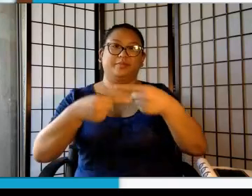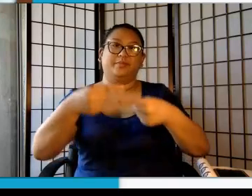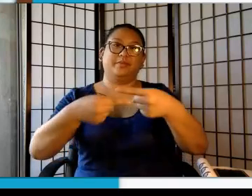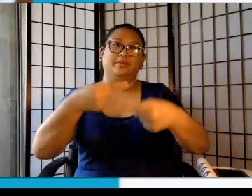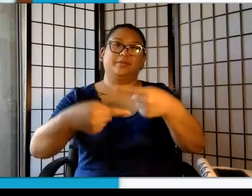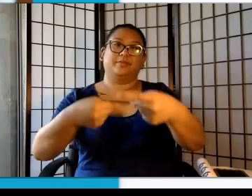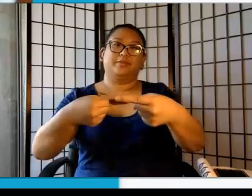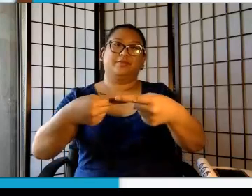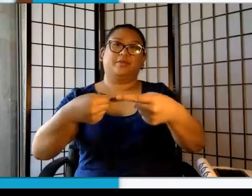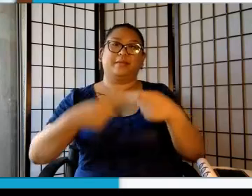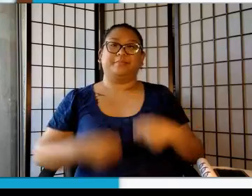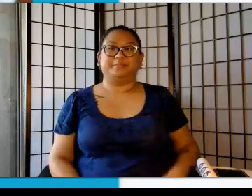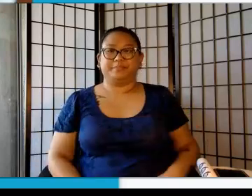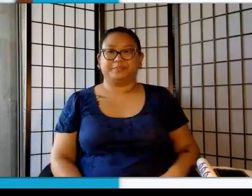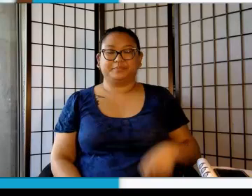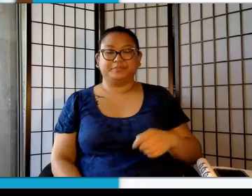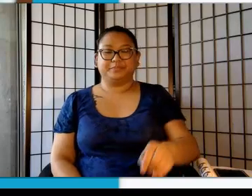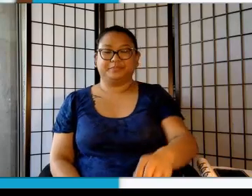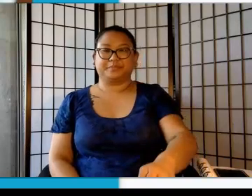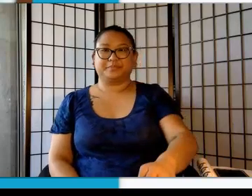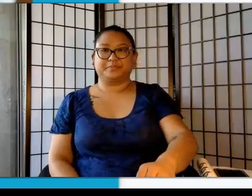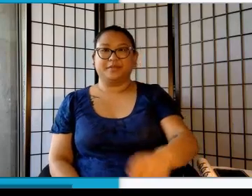roll. Roll it up.